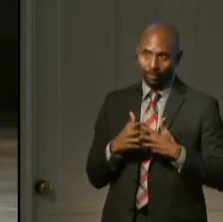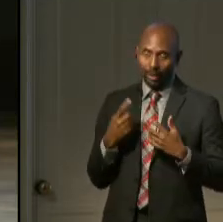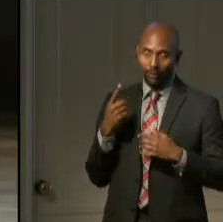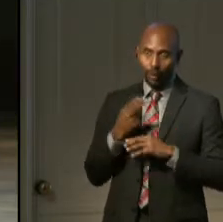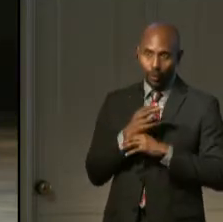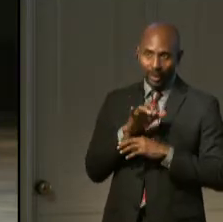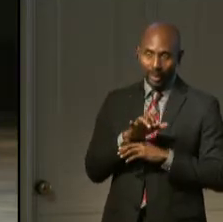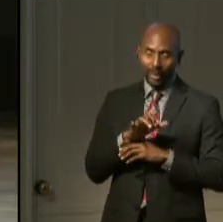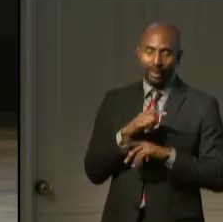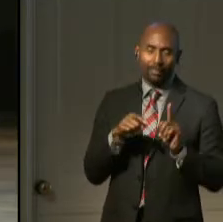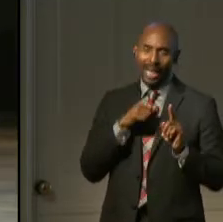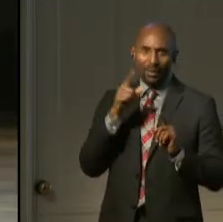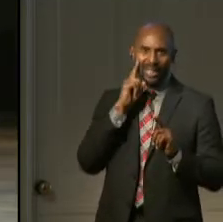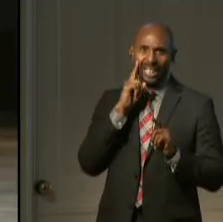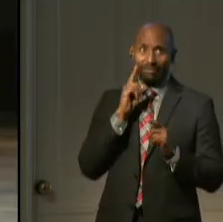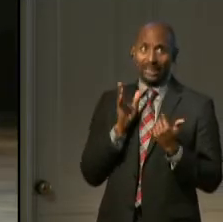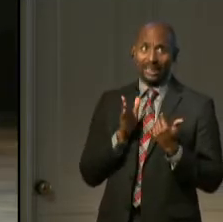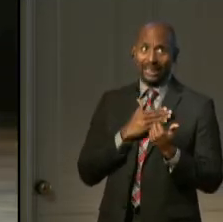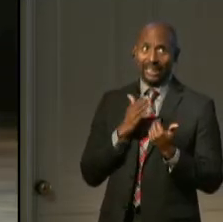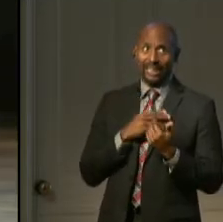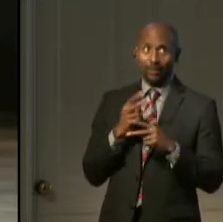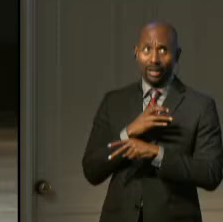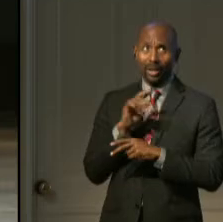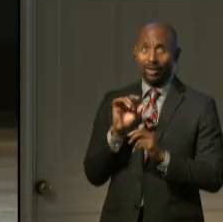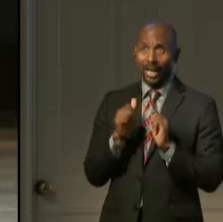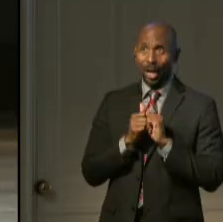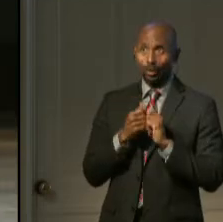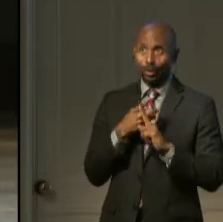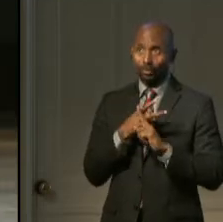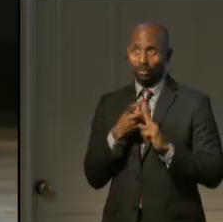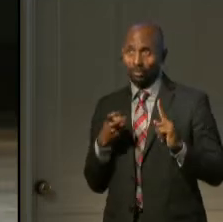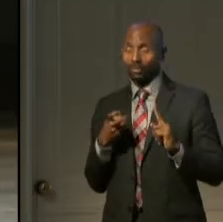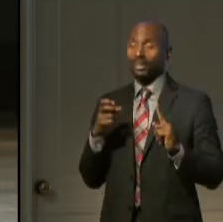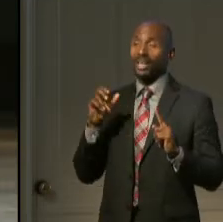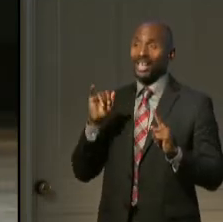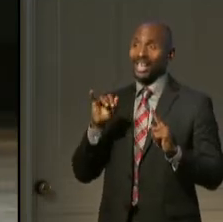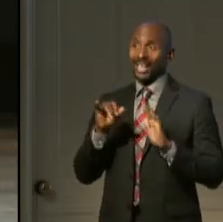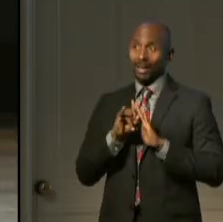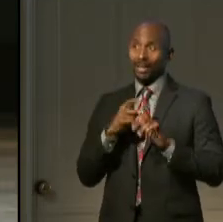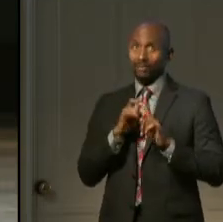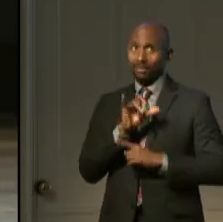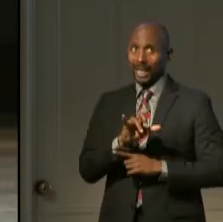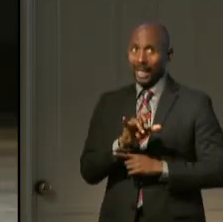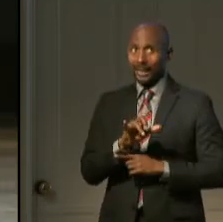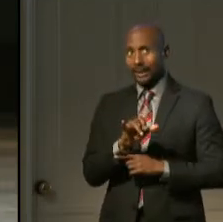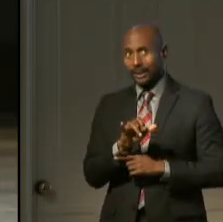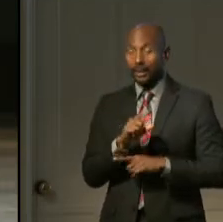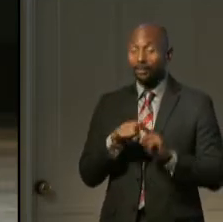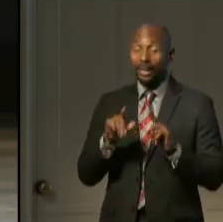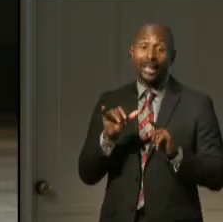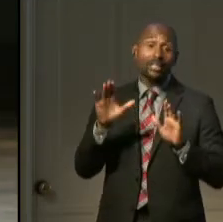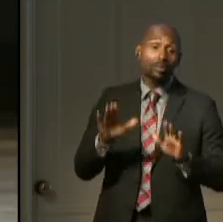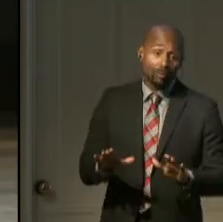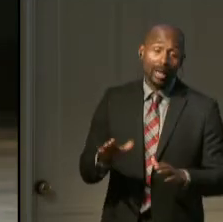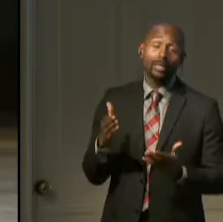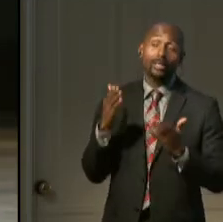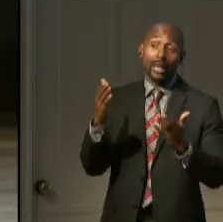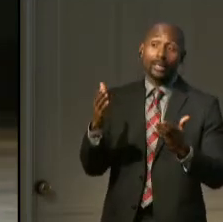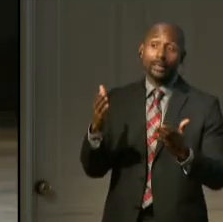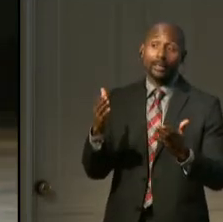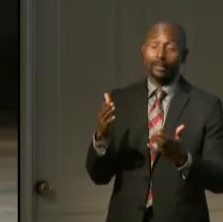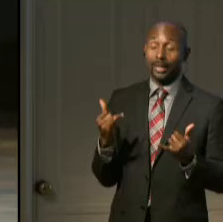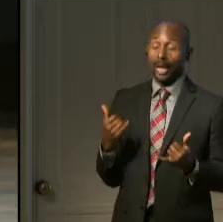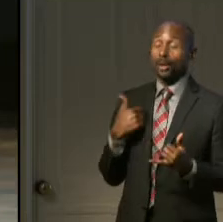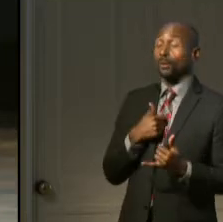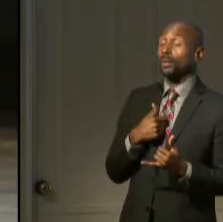think it'd be terribly easy to figure out how to extract the images from those, but that's a great suggestion. We're actually in the process